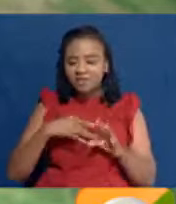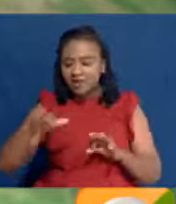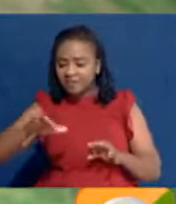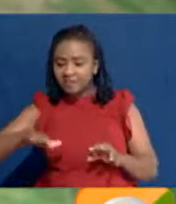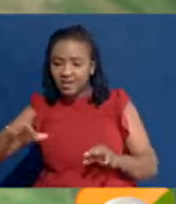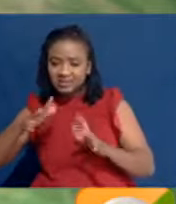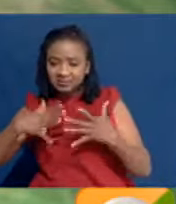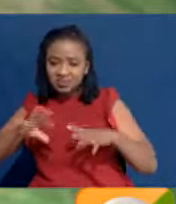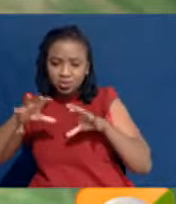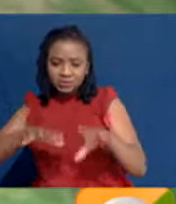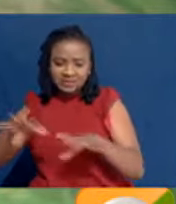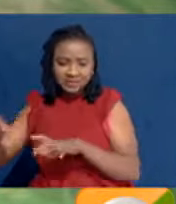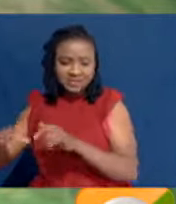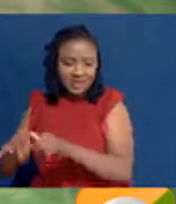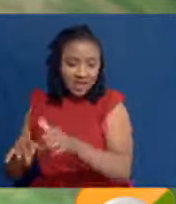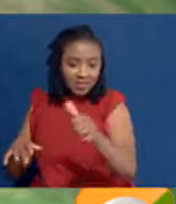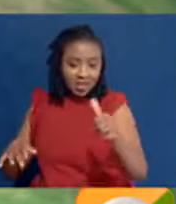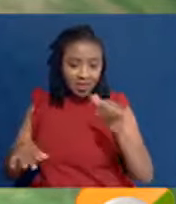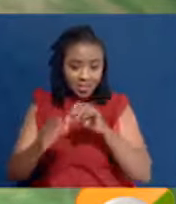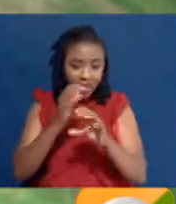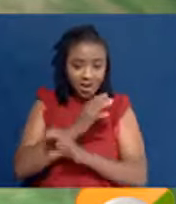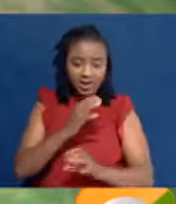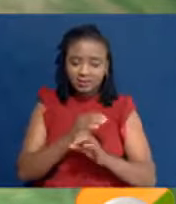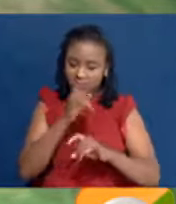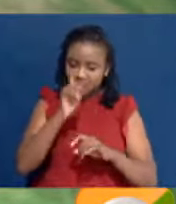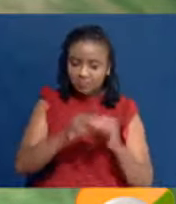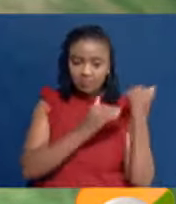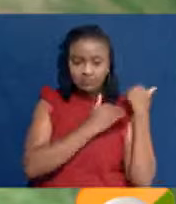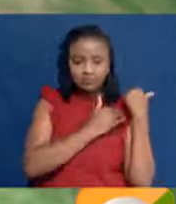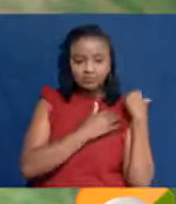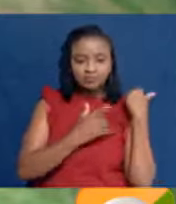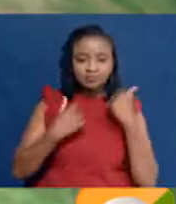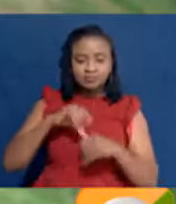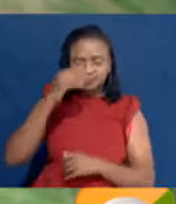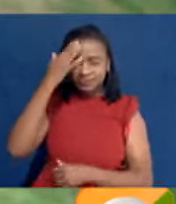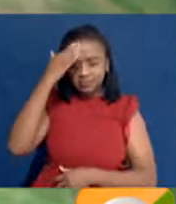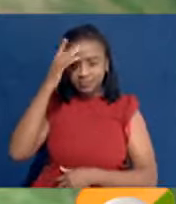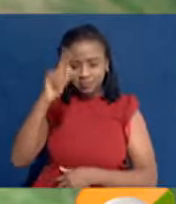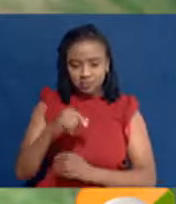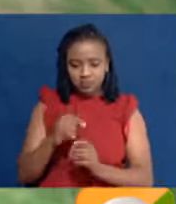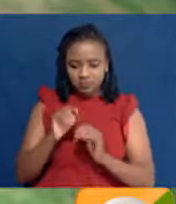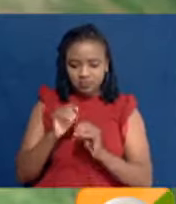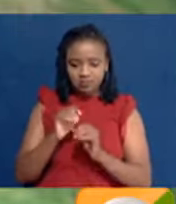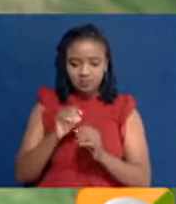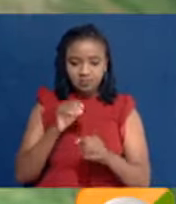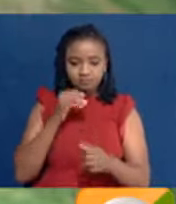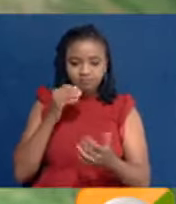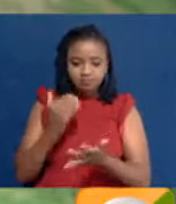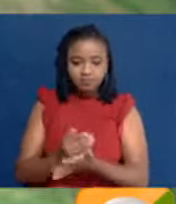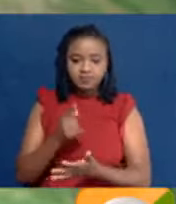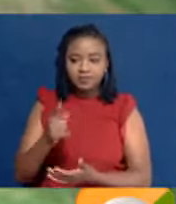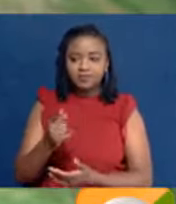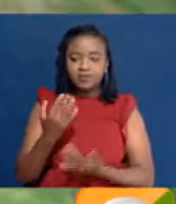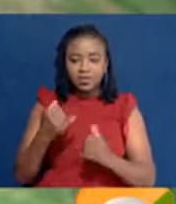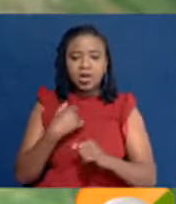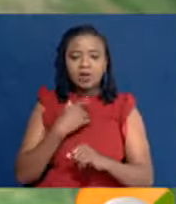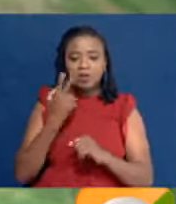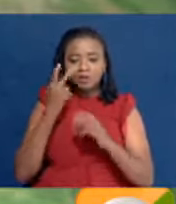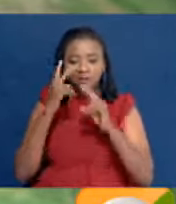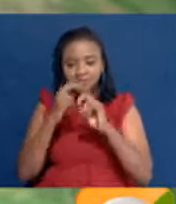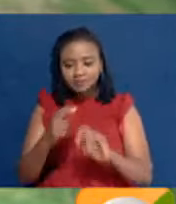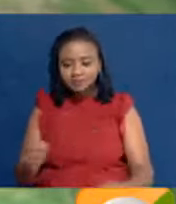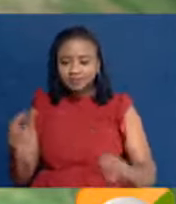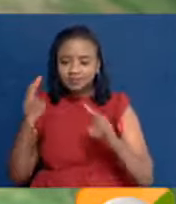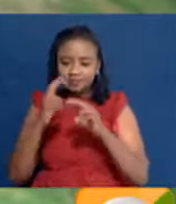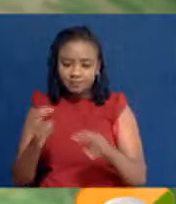is everybody's business. And we know we can prevent it. The science has gotten clearer and clearer, sharper and sharper.